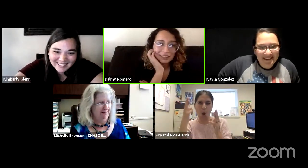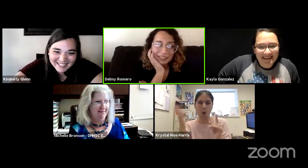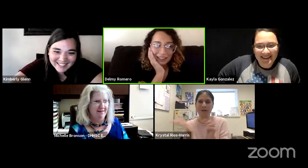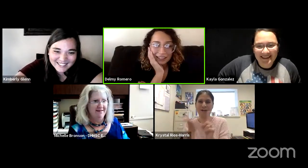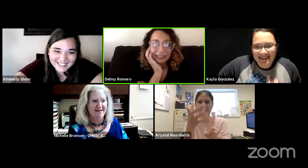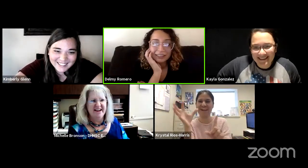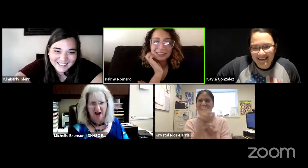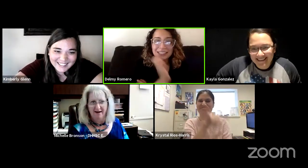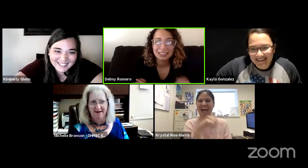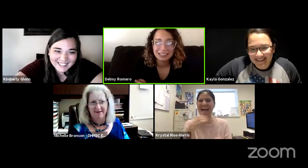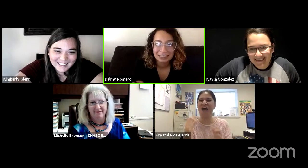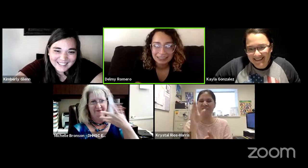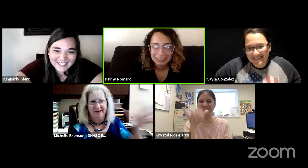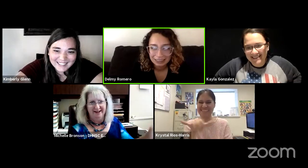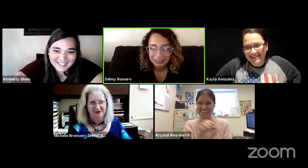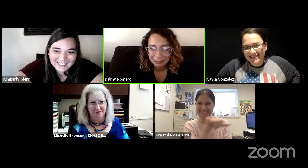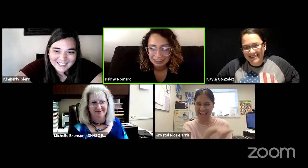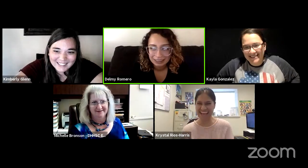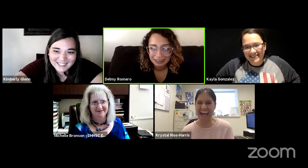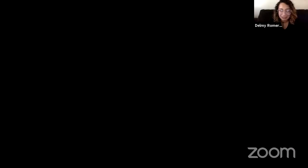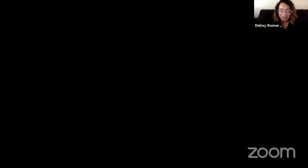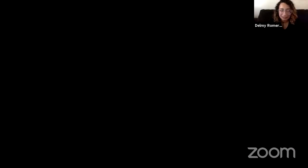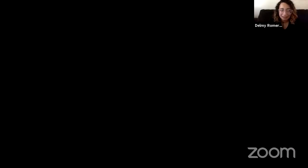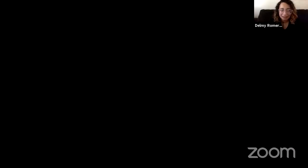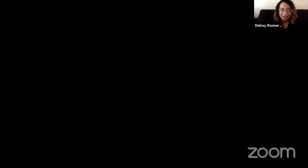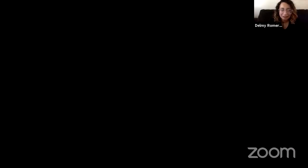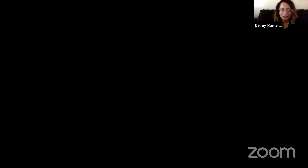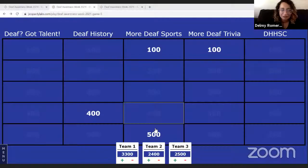Okay, let's see.